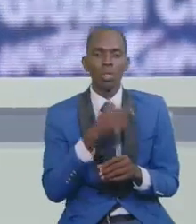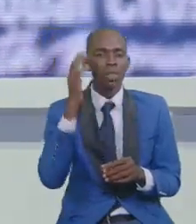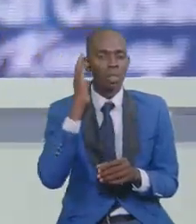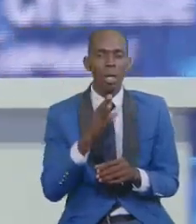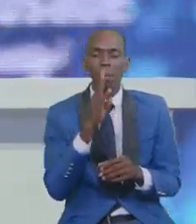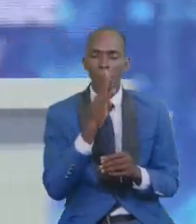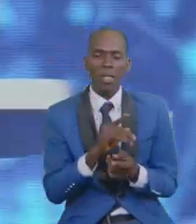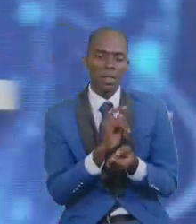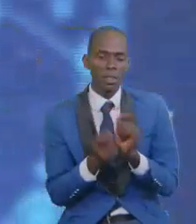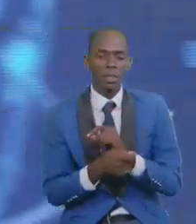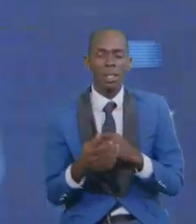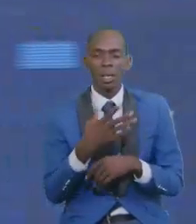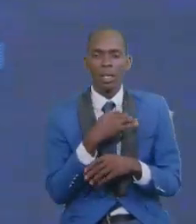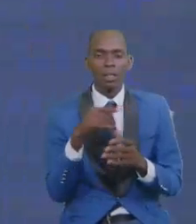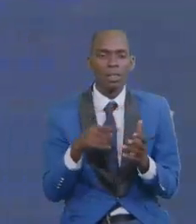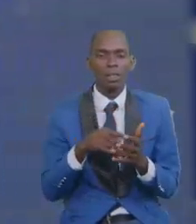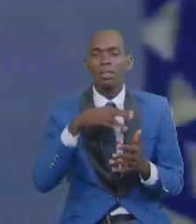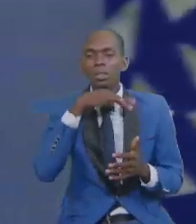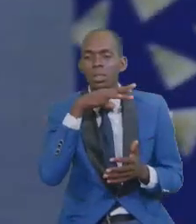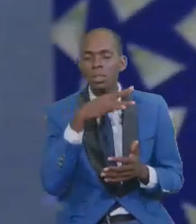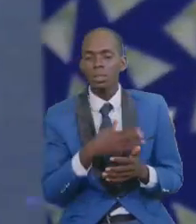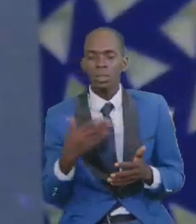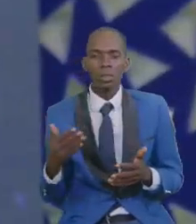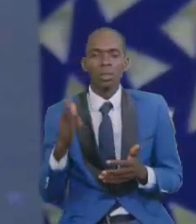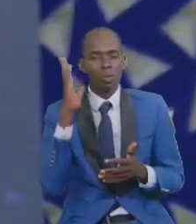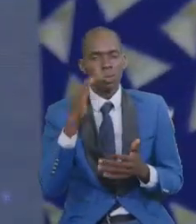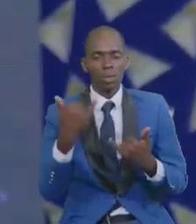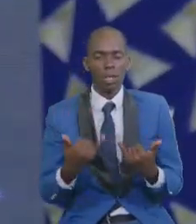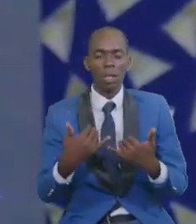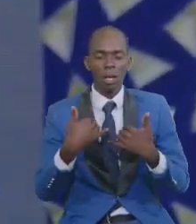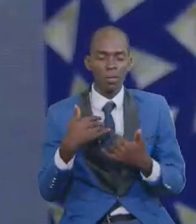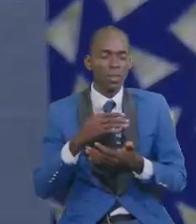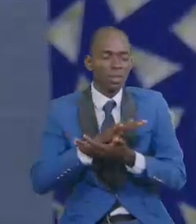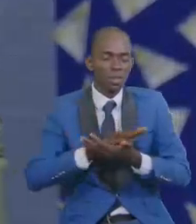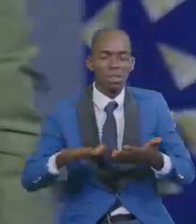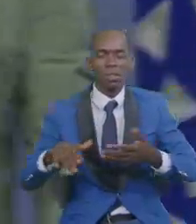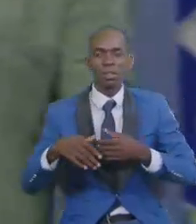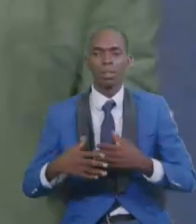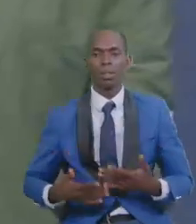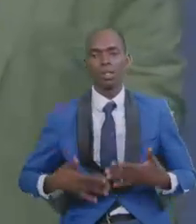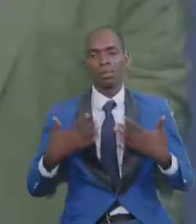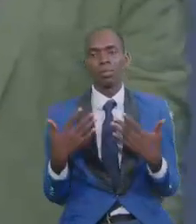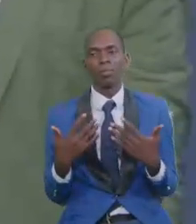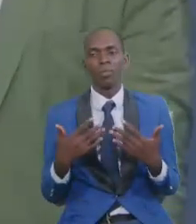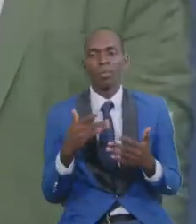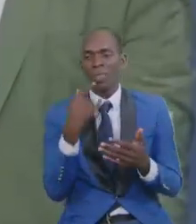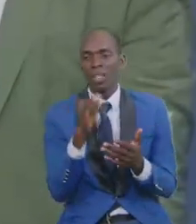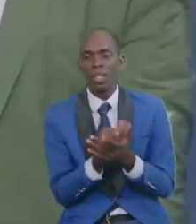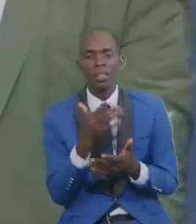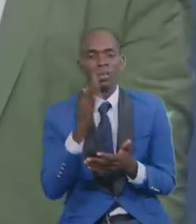And this corruption shall put on incorruption. He says, there'll be a sound from